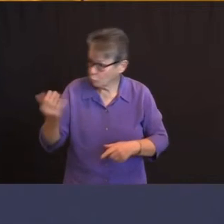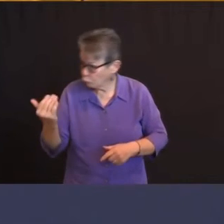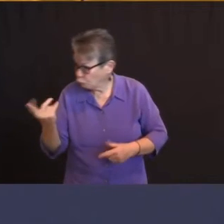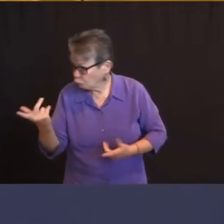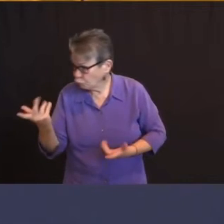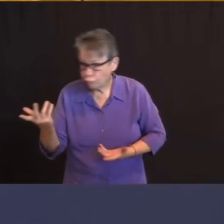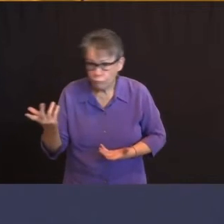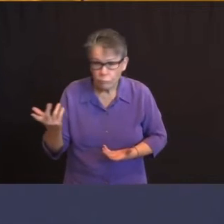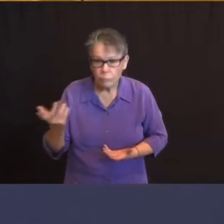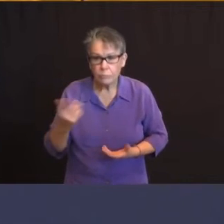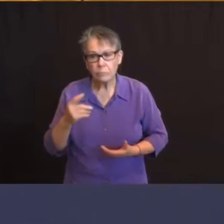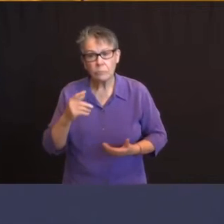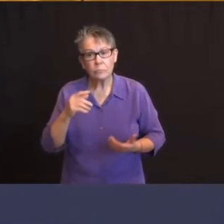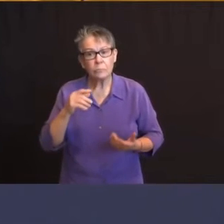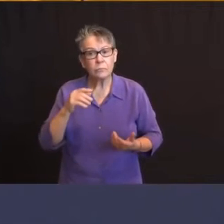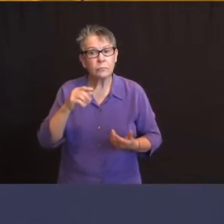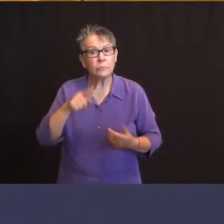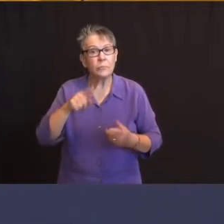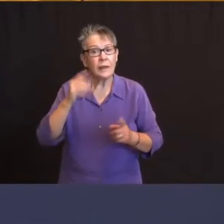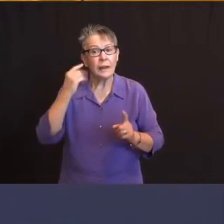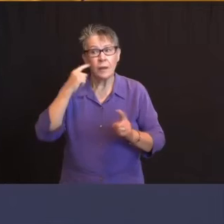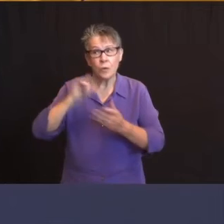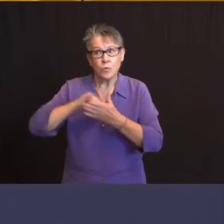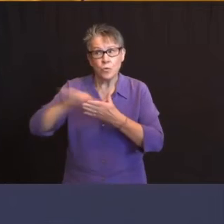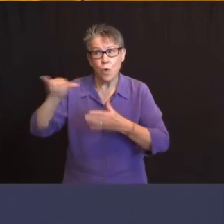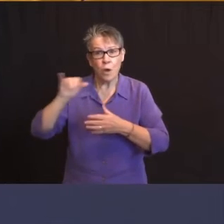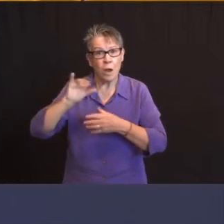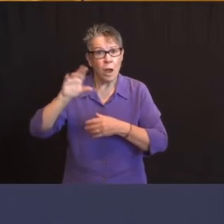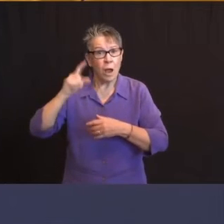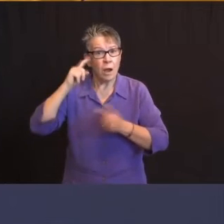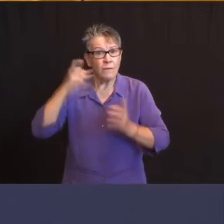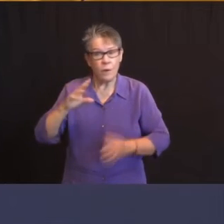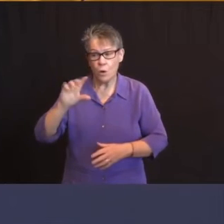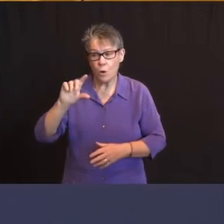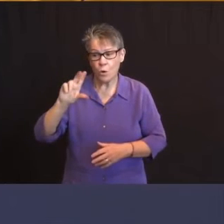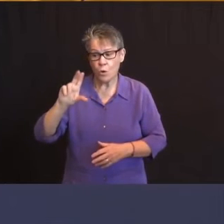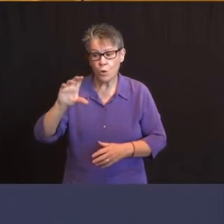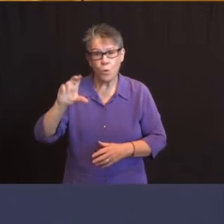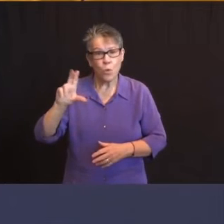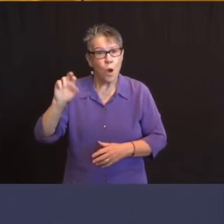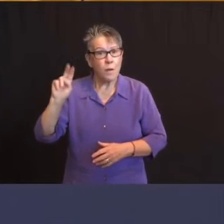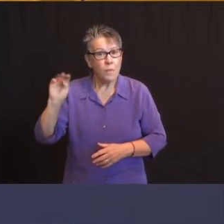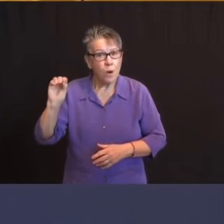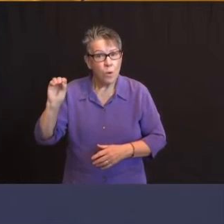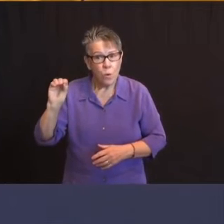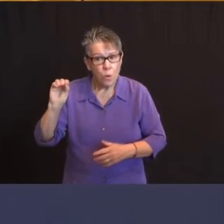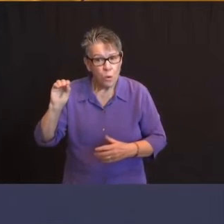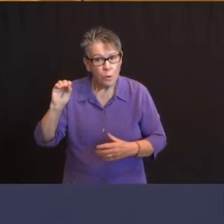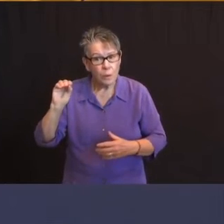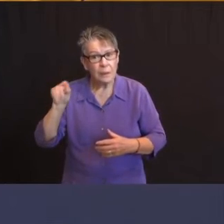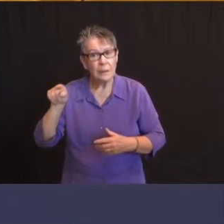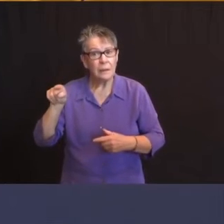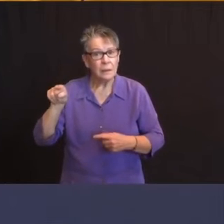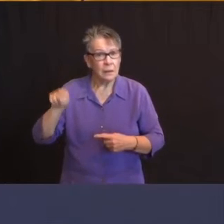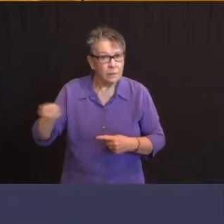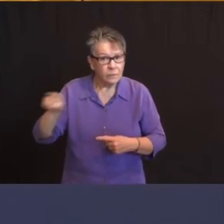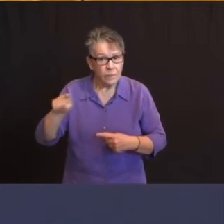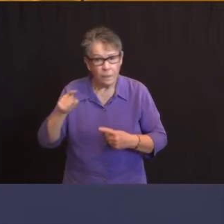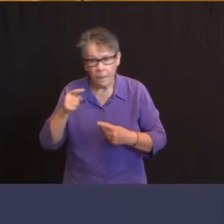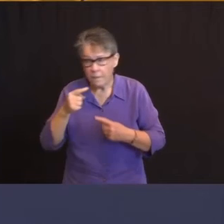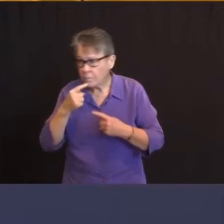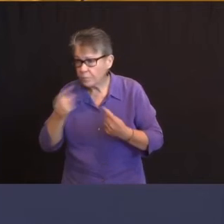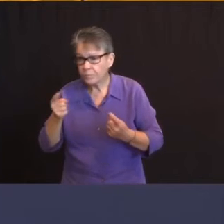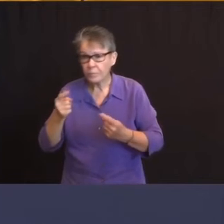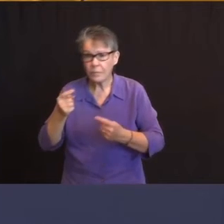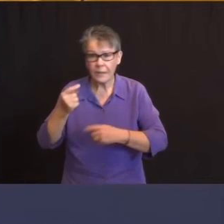announced that if after 5 days a region's hospitalization rate has not stabilized, that indoor dining will either be reduced or shut down